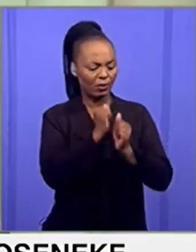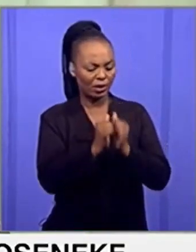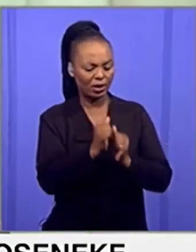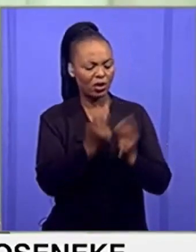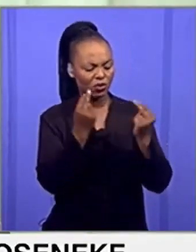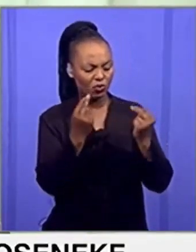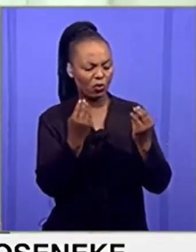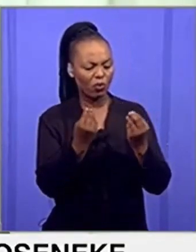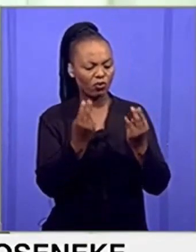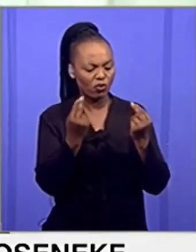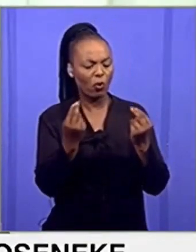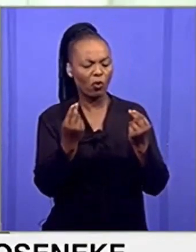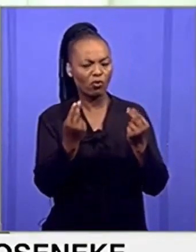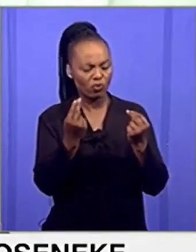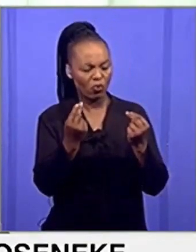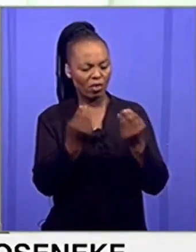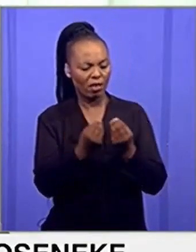about renewal.